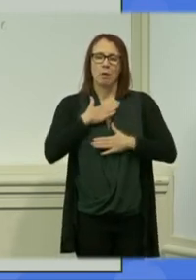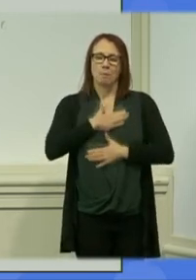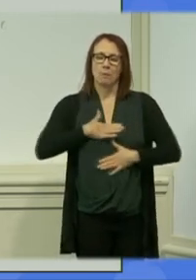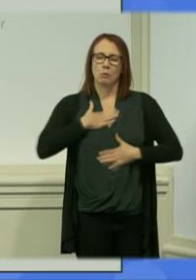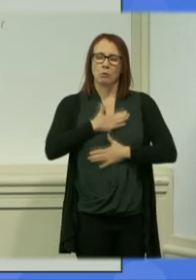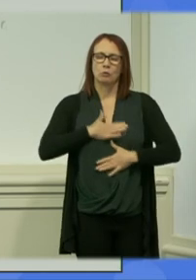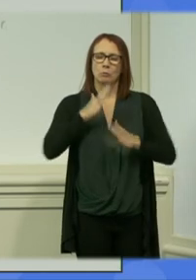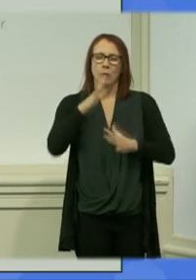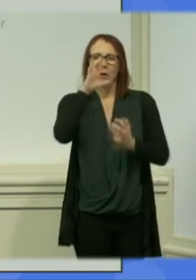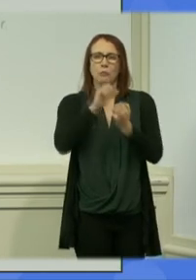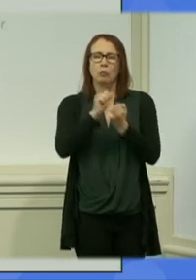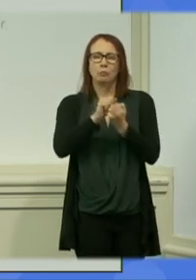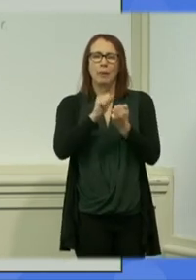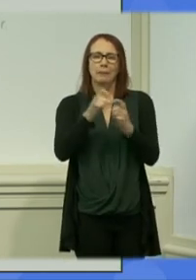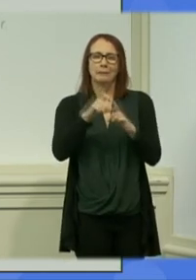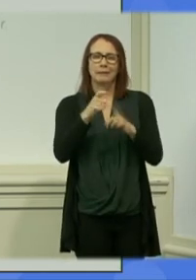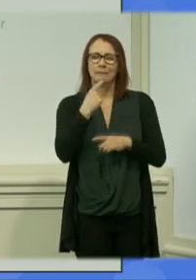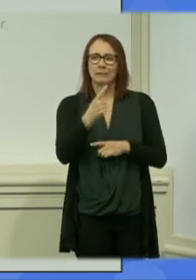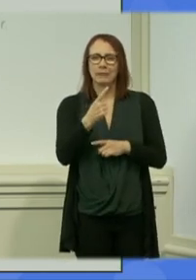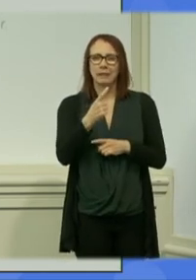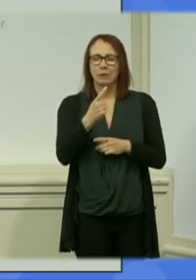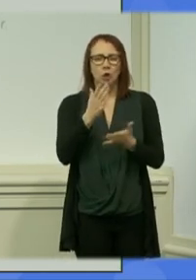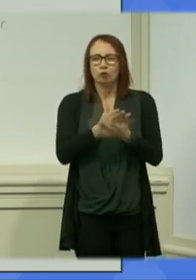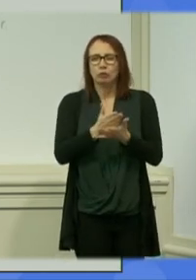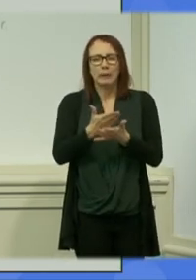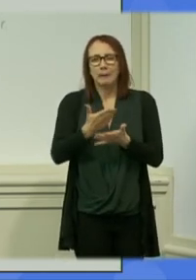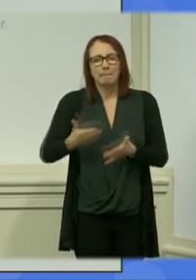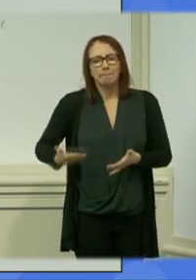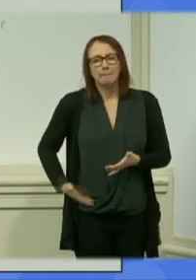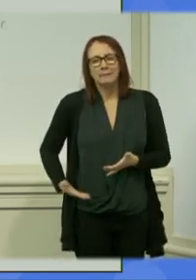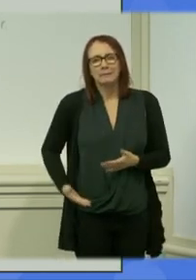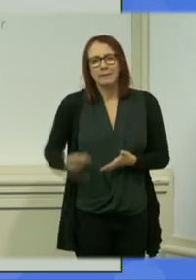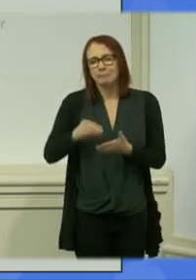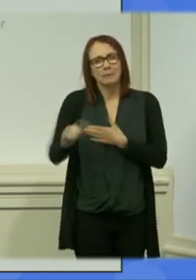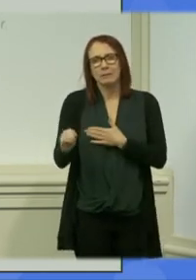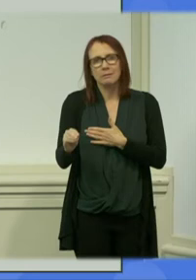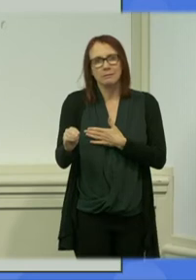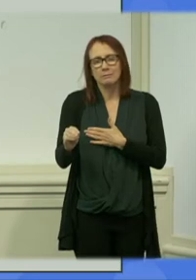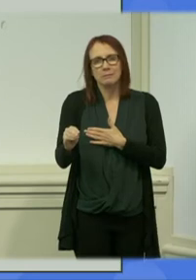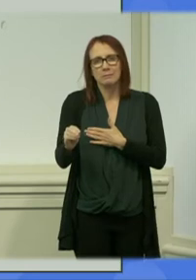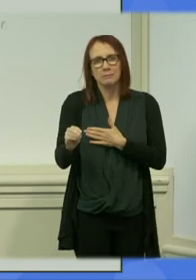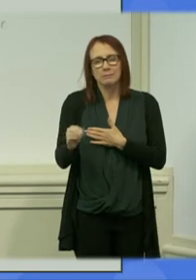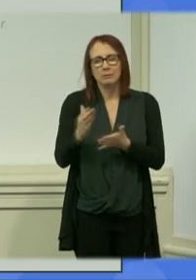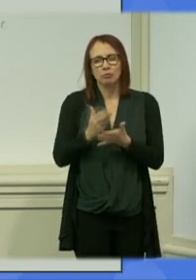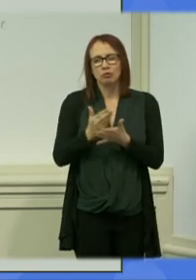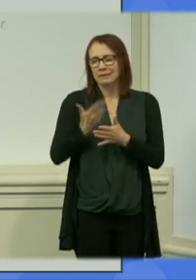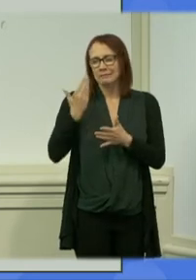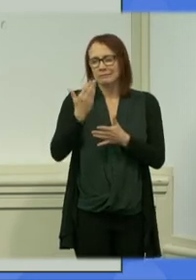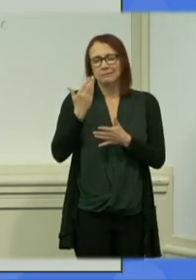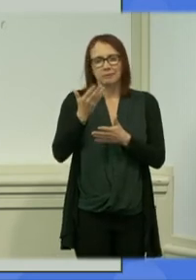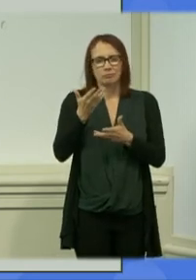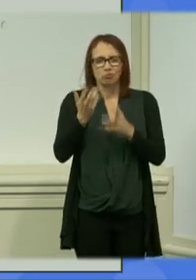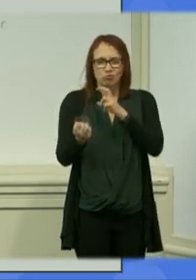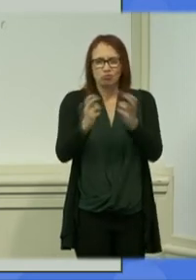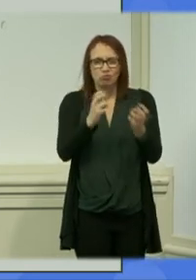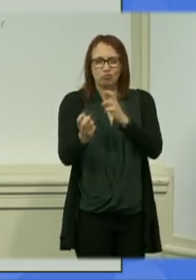what David was saying to you earlier on about how businesses don't really pay taxes. There's been a lot of controversy, I think, in recent years about